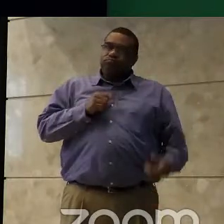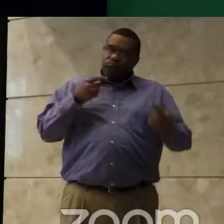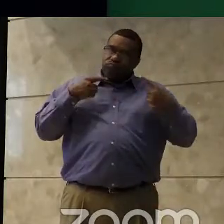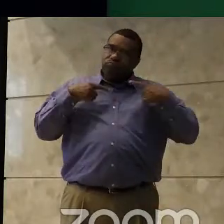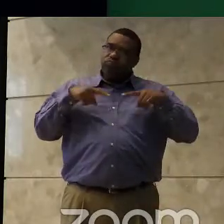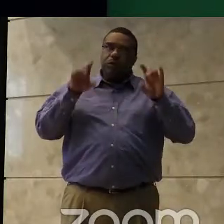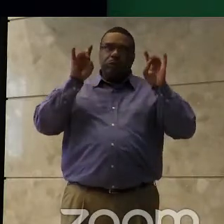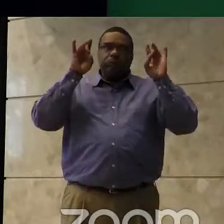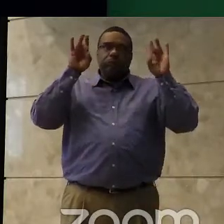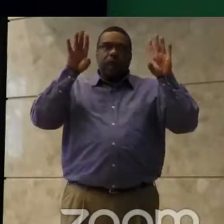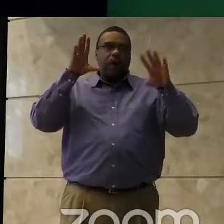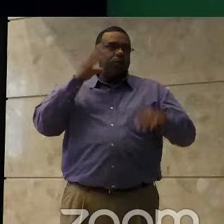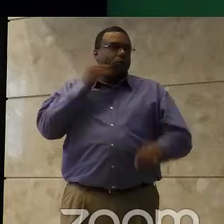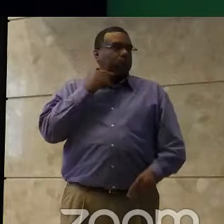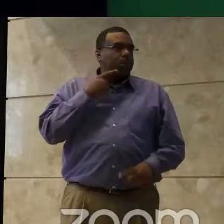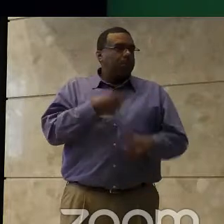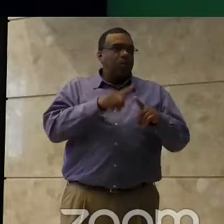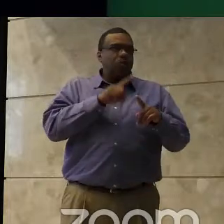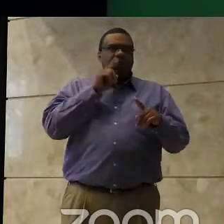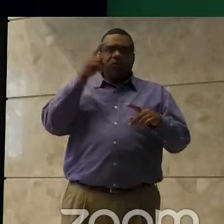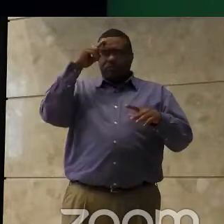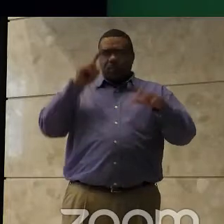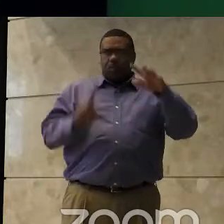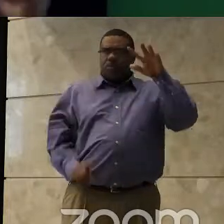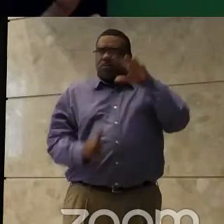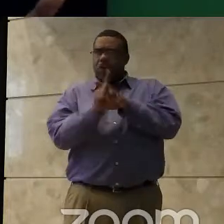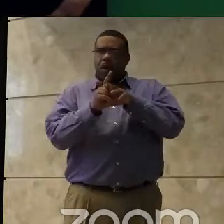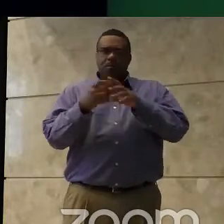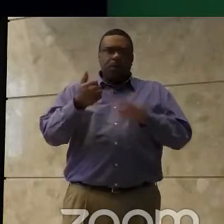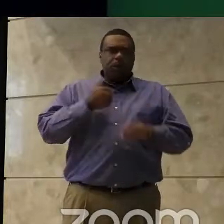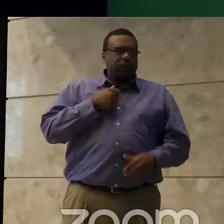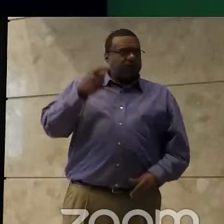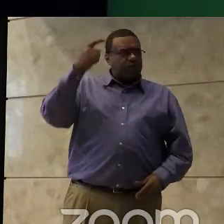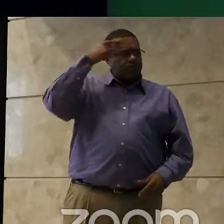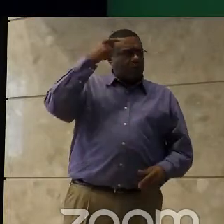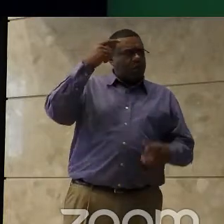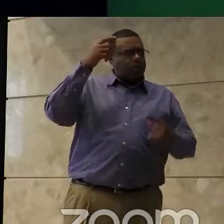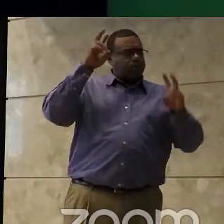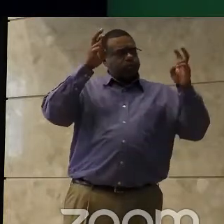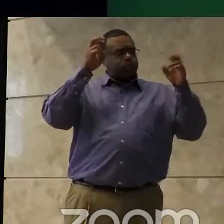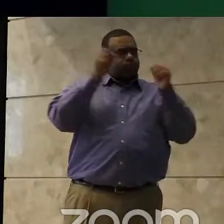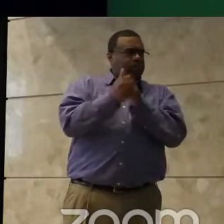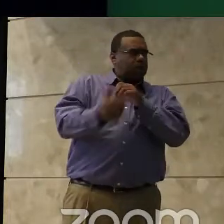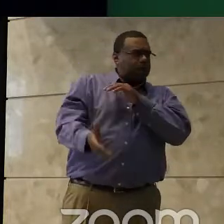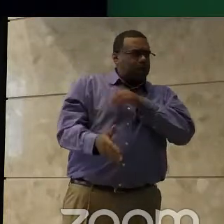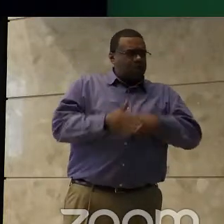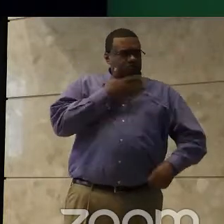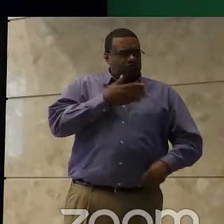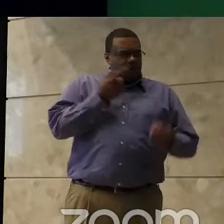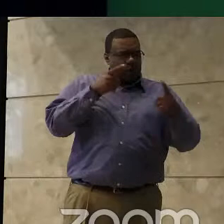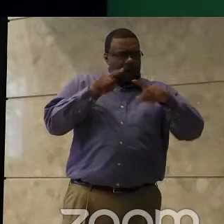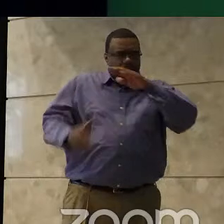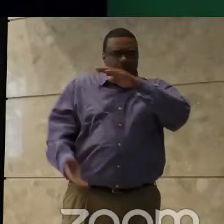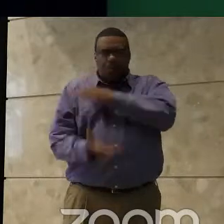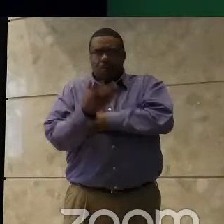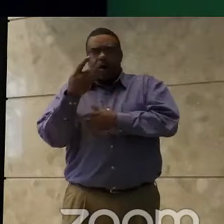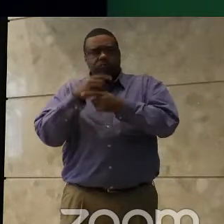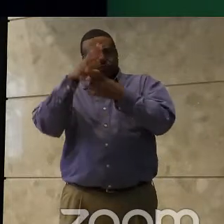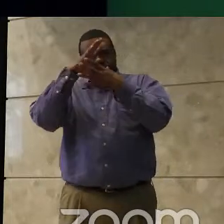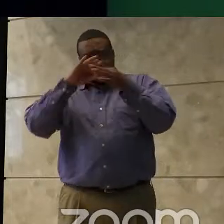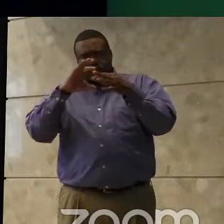tragedy. And it came to me as I thought about joy in the morning to tell this story of